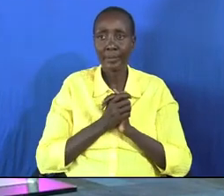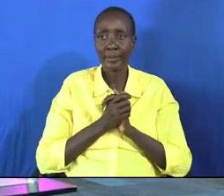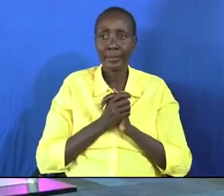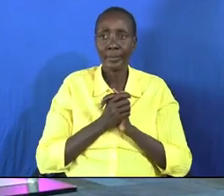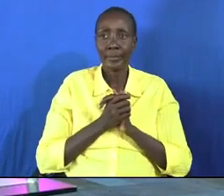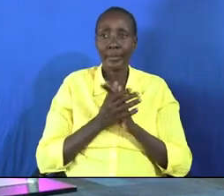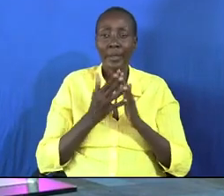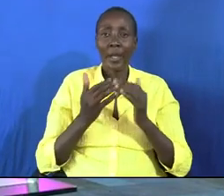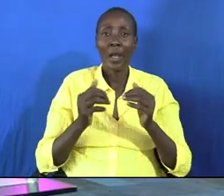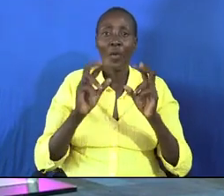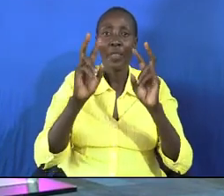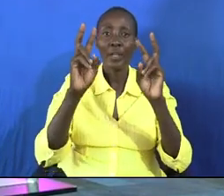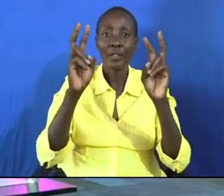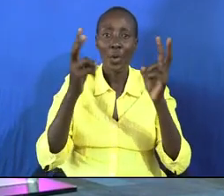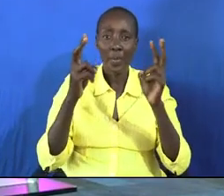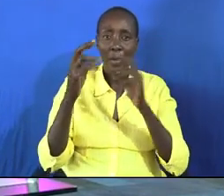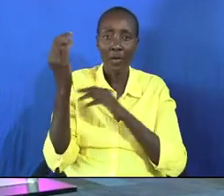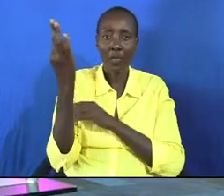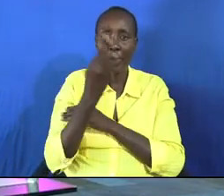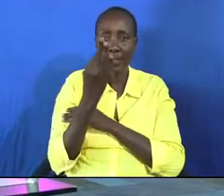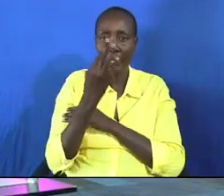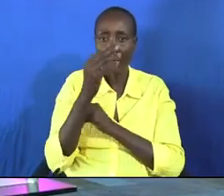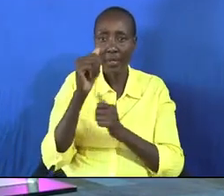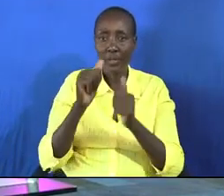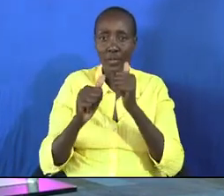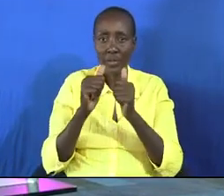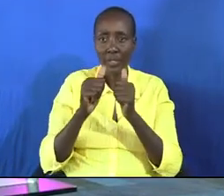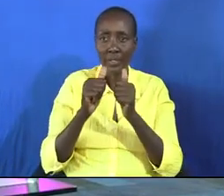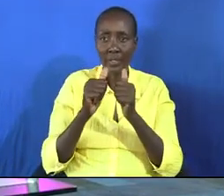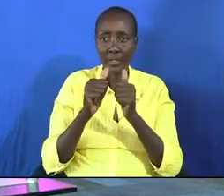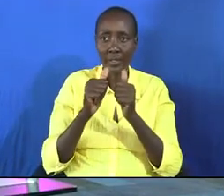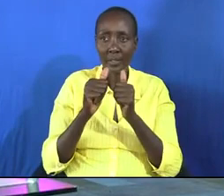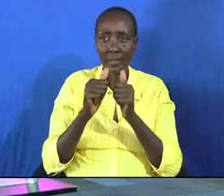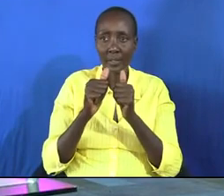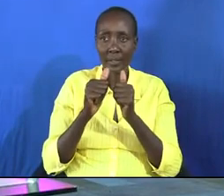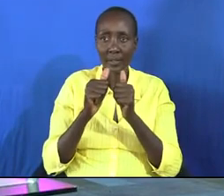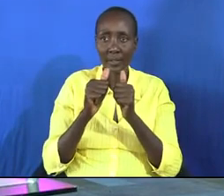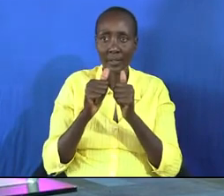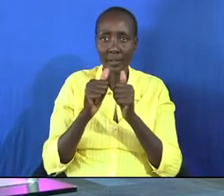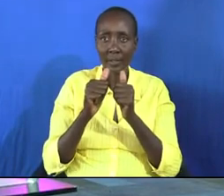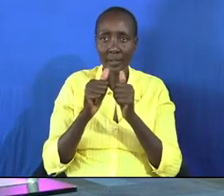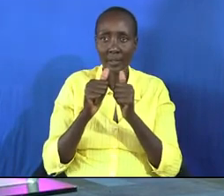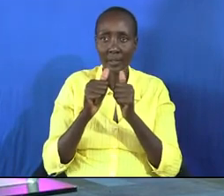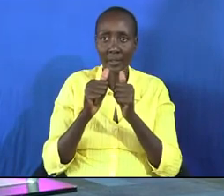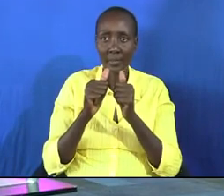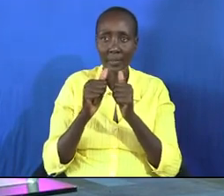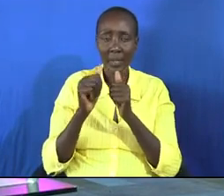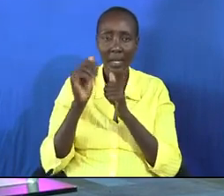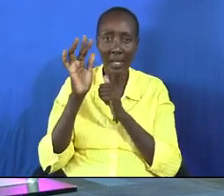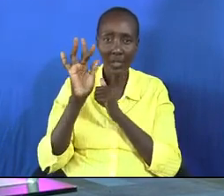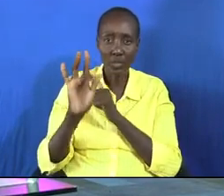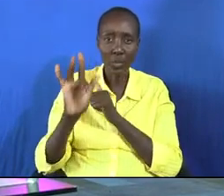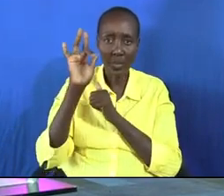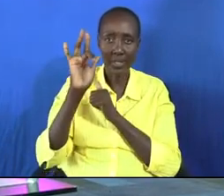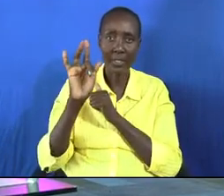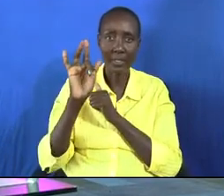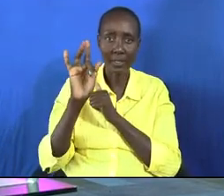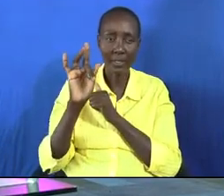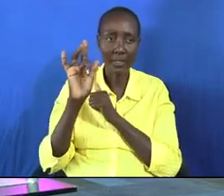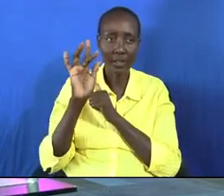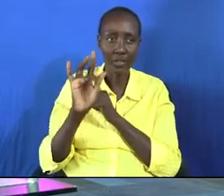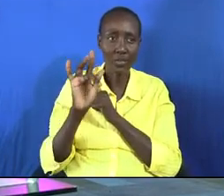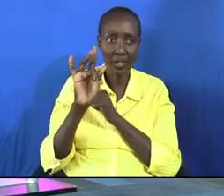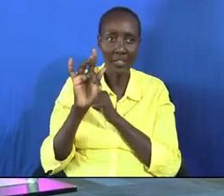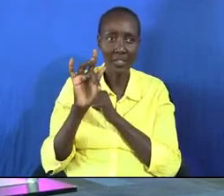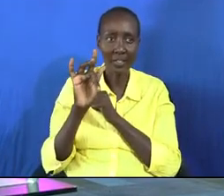Now, the title of my sermon is Flip the Switch. Flip the Switch.